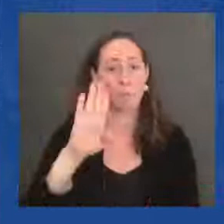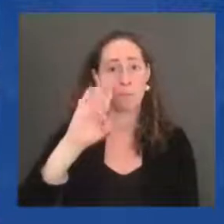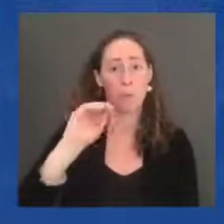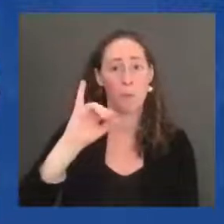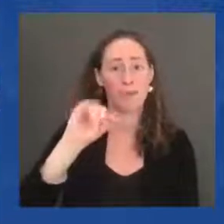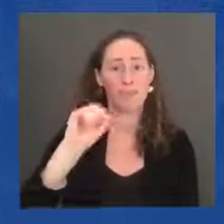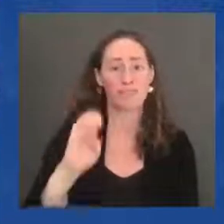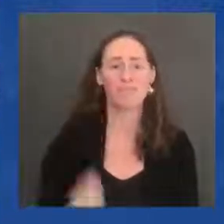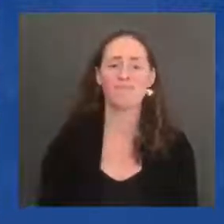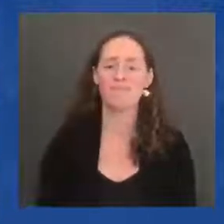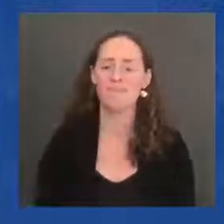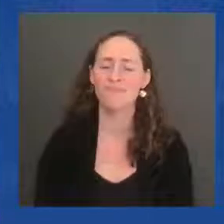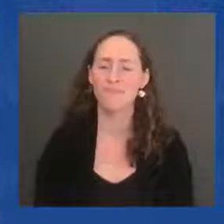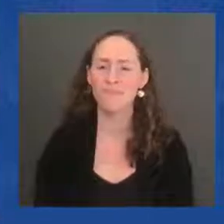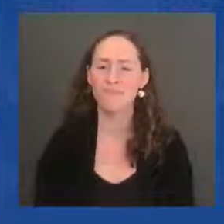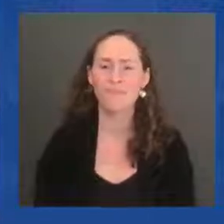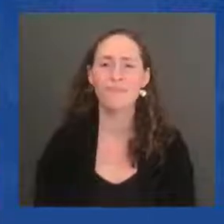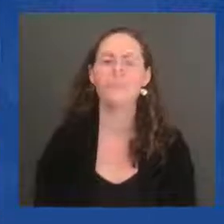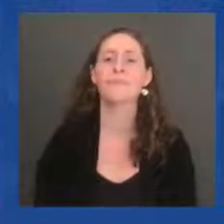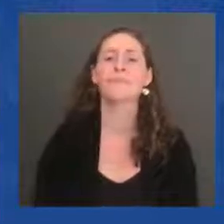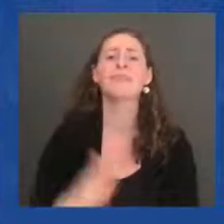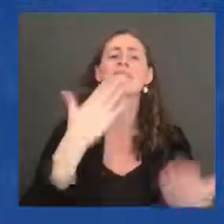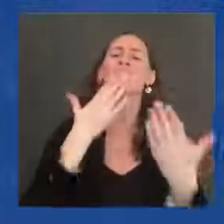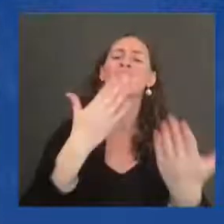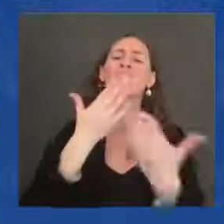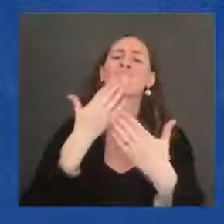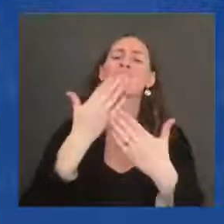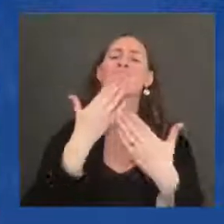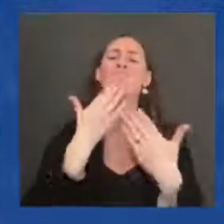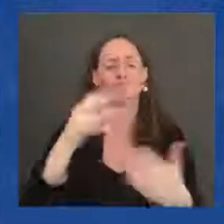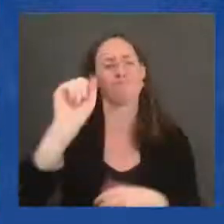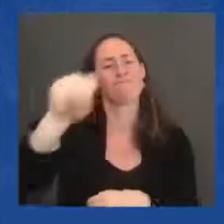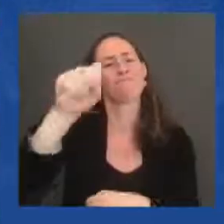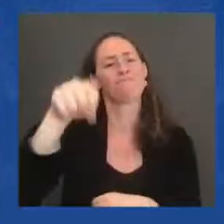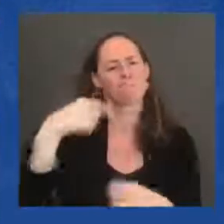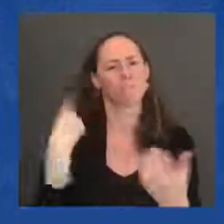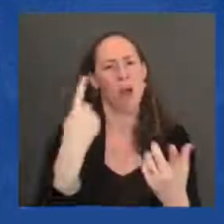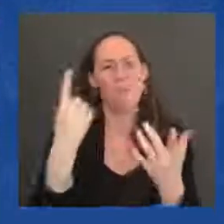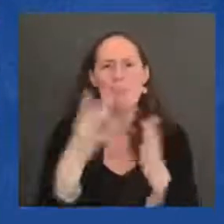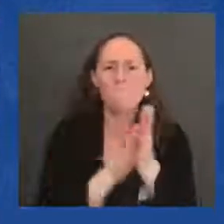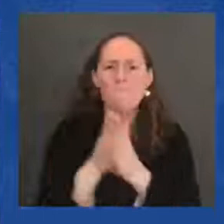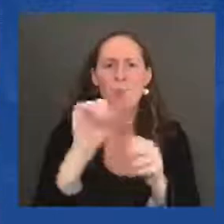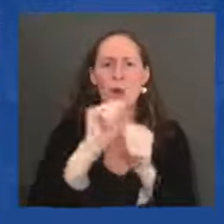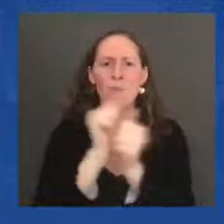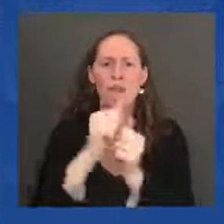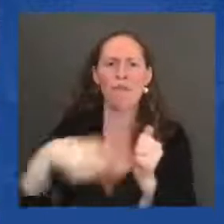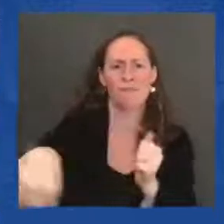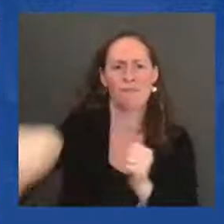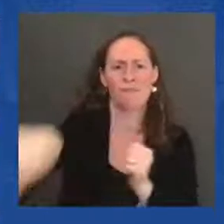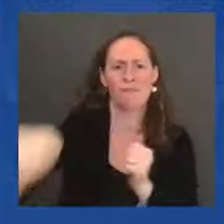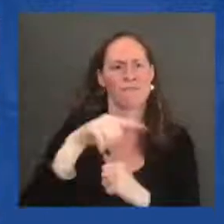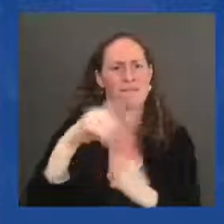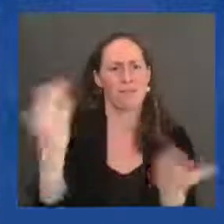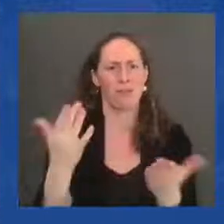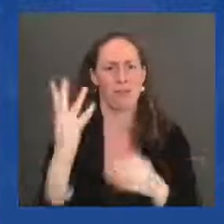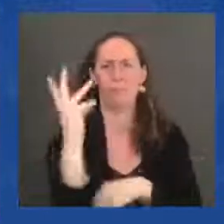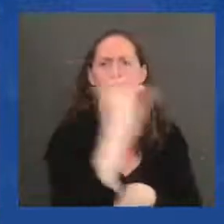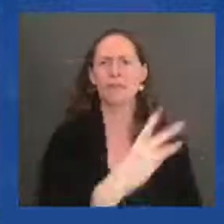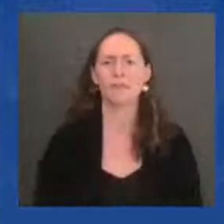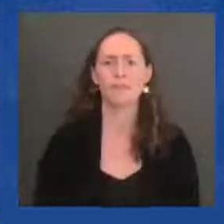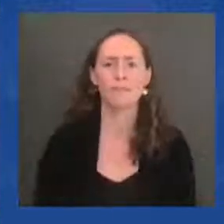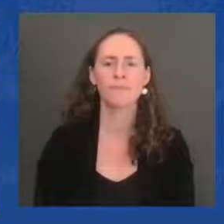Folks, you know, Press has heard me say this before in a different context, but my colleagues used to always kid me when I was in the Senate.